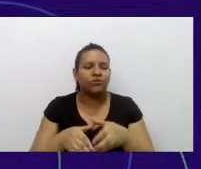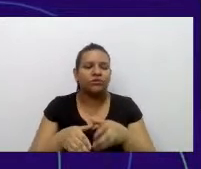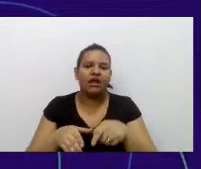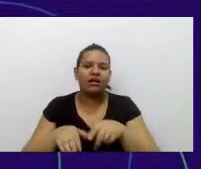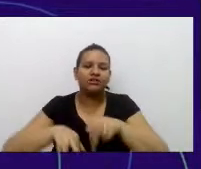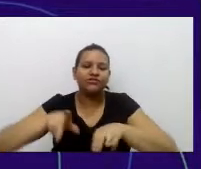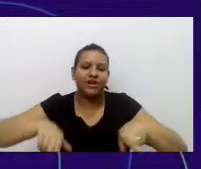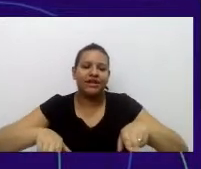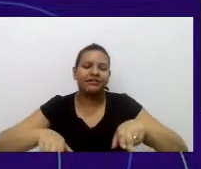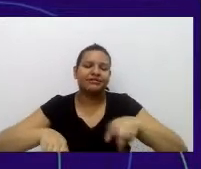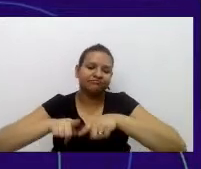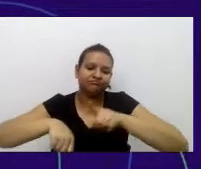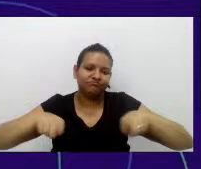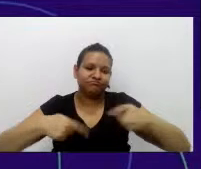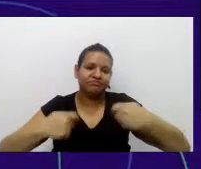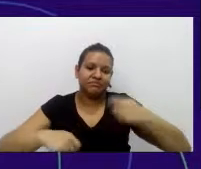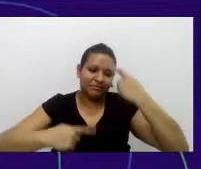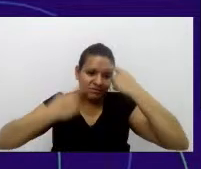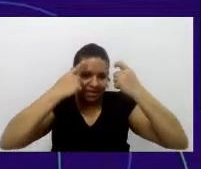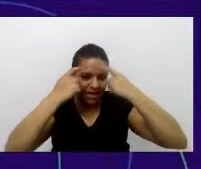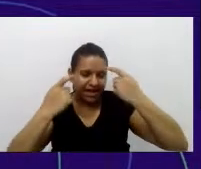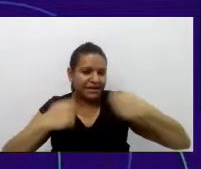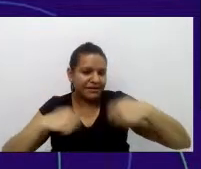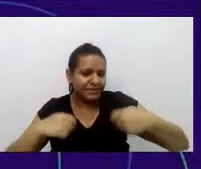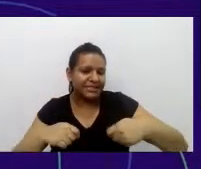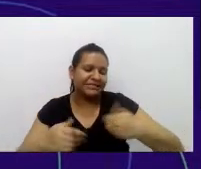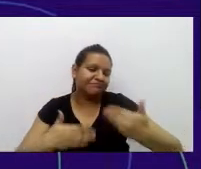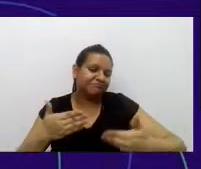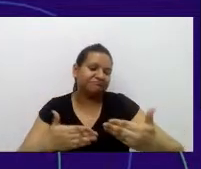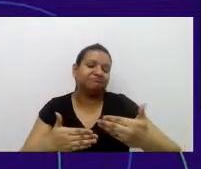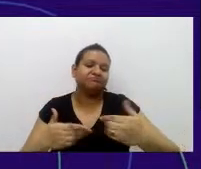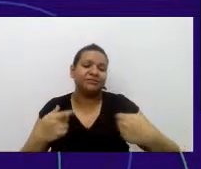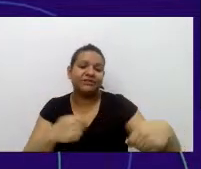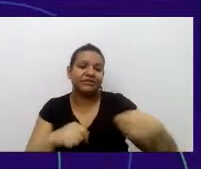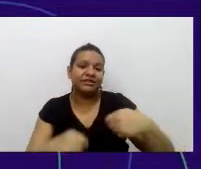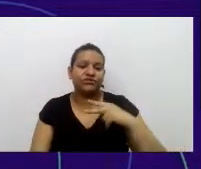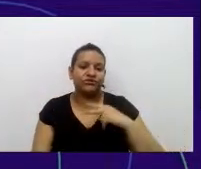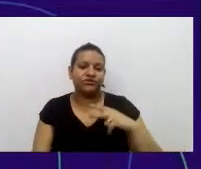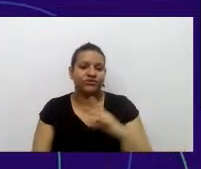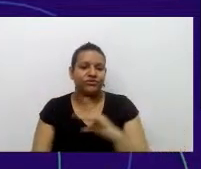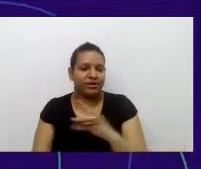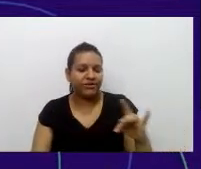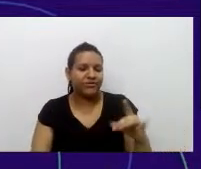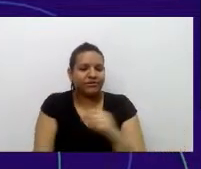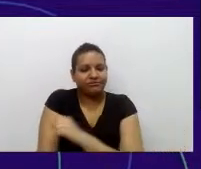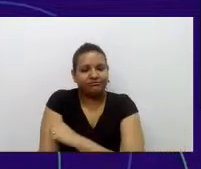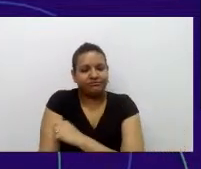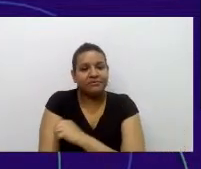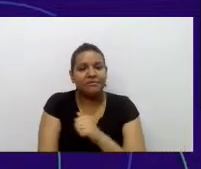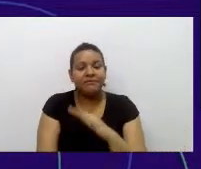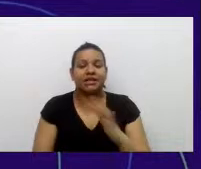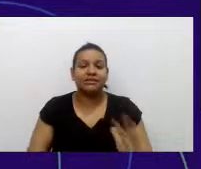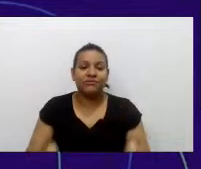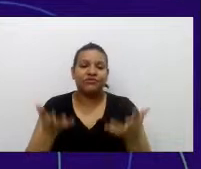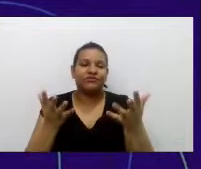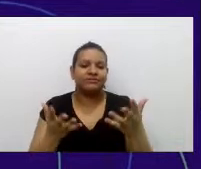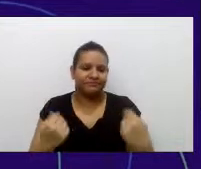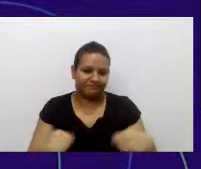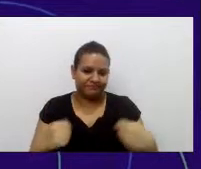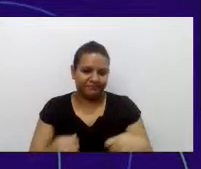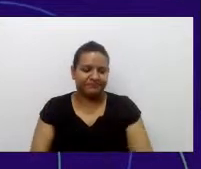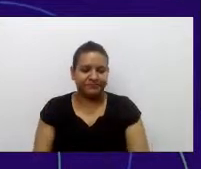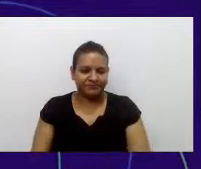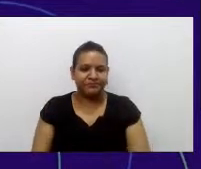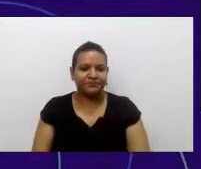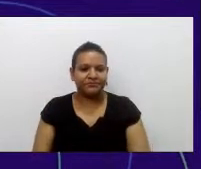to work with individual student needs. And create more motivation and engagement, and of course,